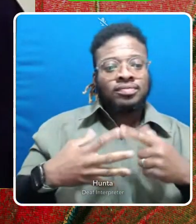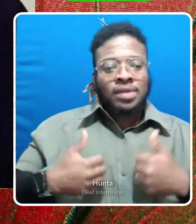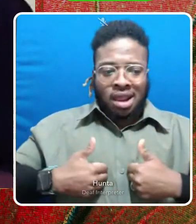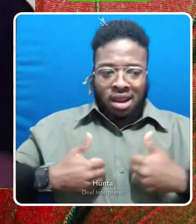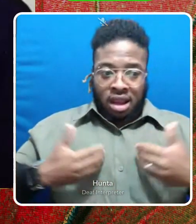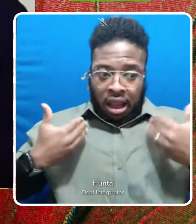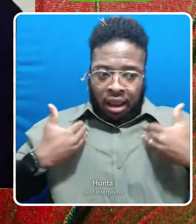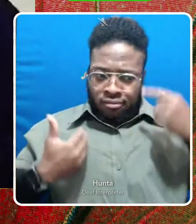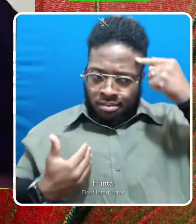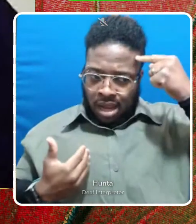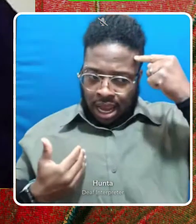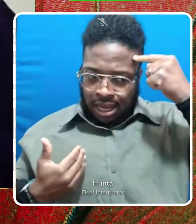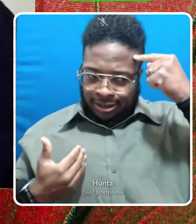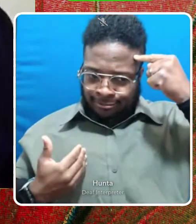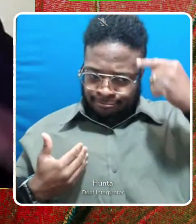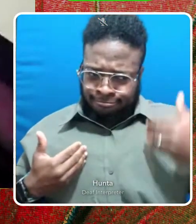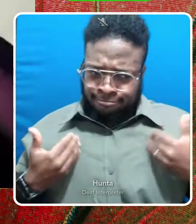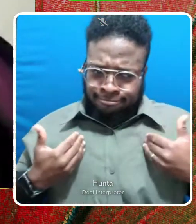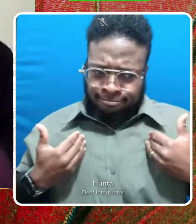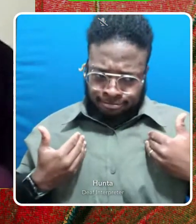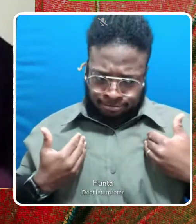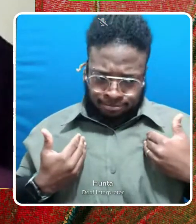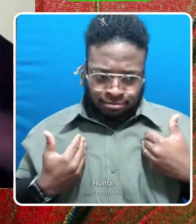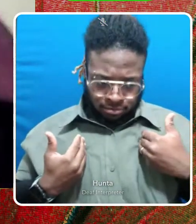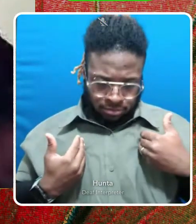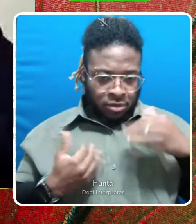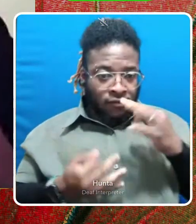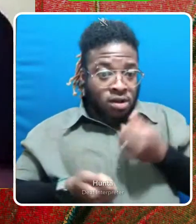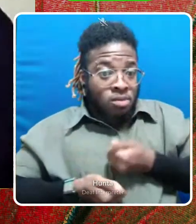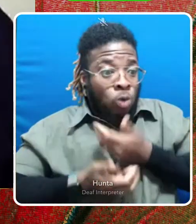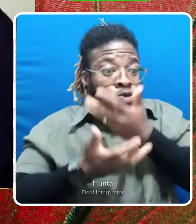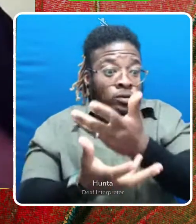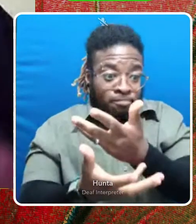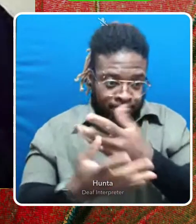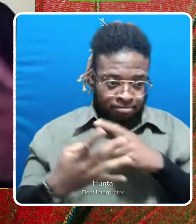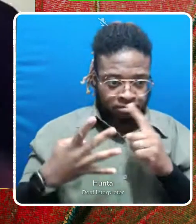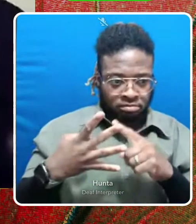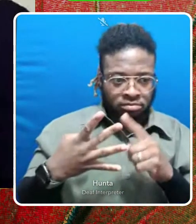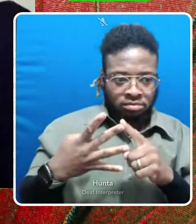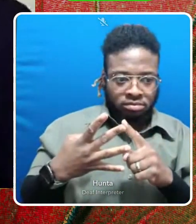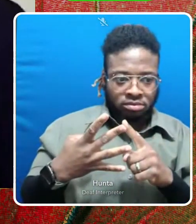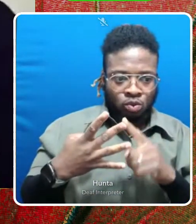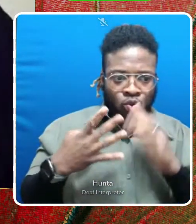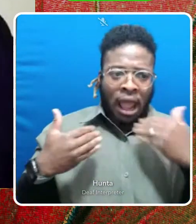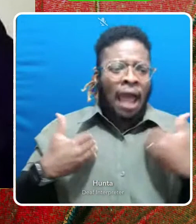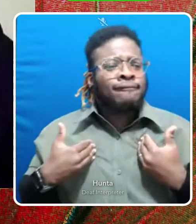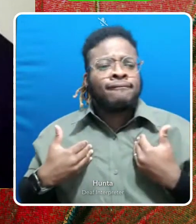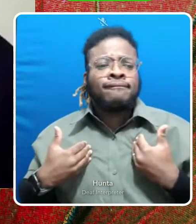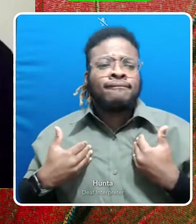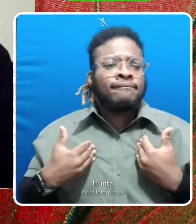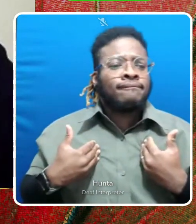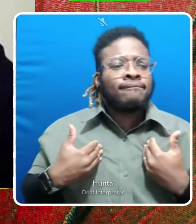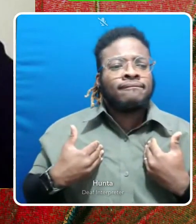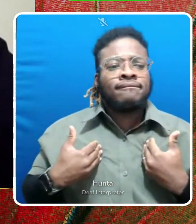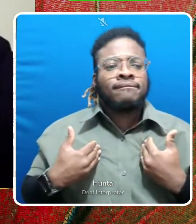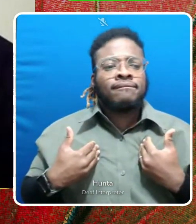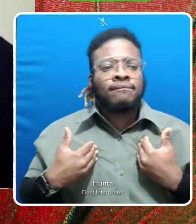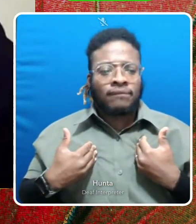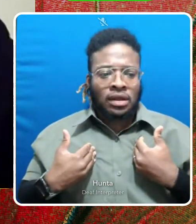Southern Word. Third, we have two more. And going up fourth, to close off the round, we have St. Louis, right?